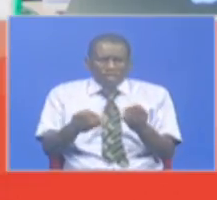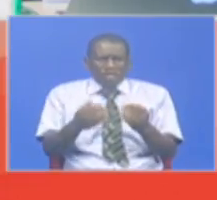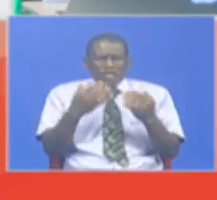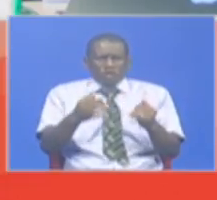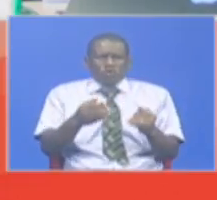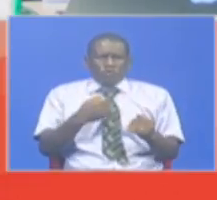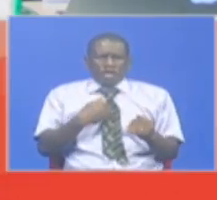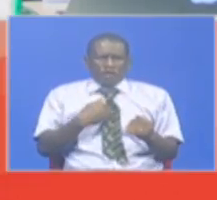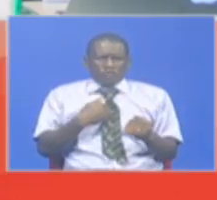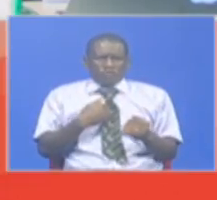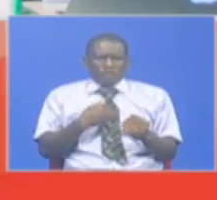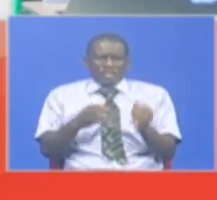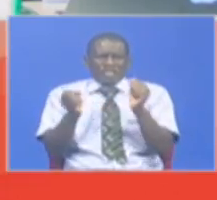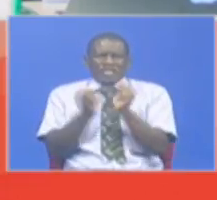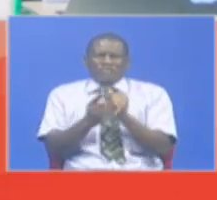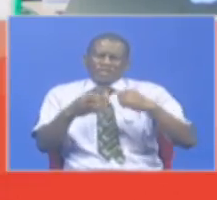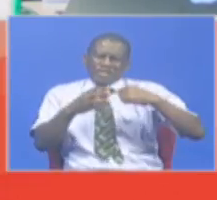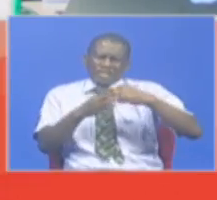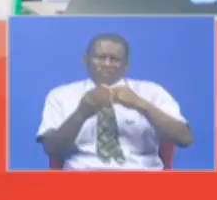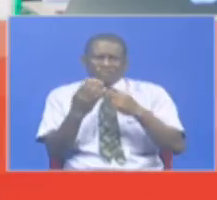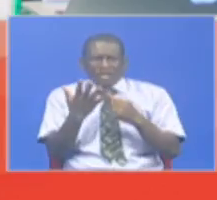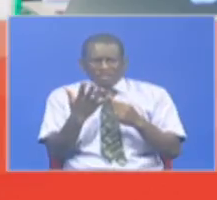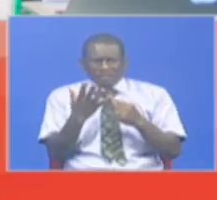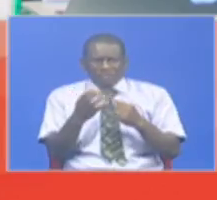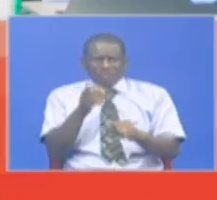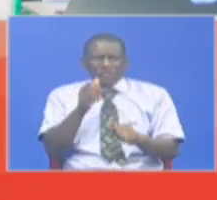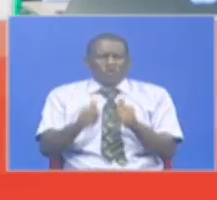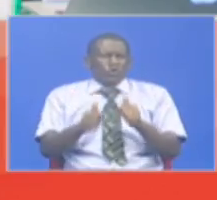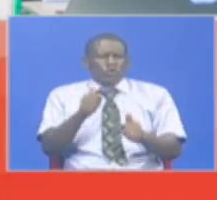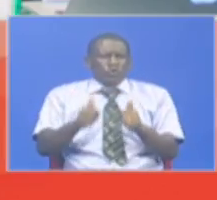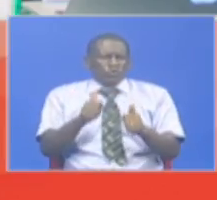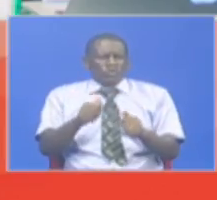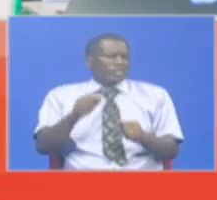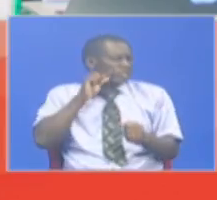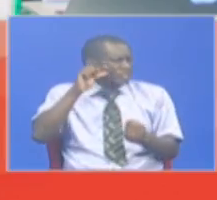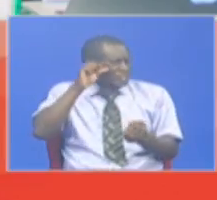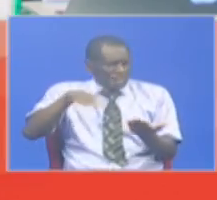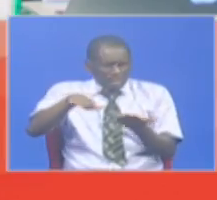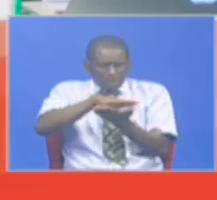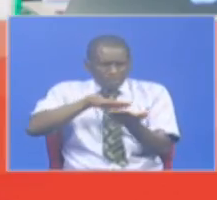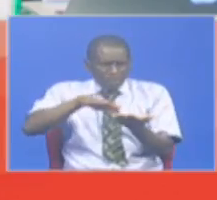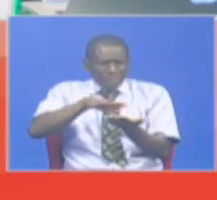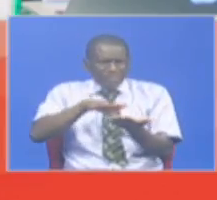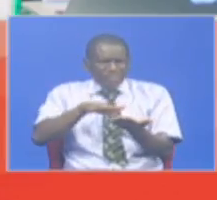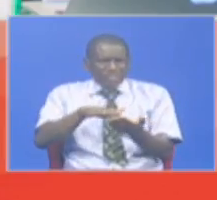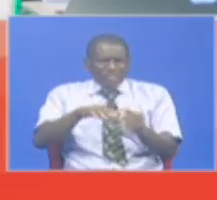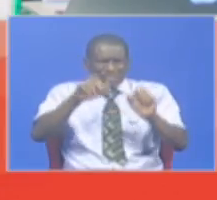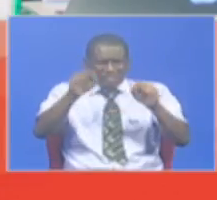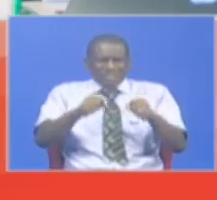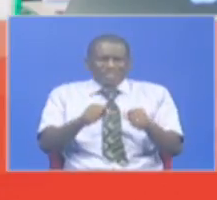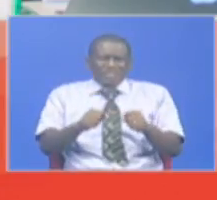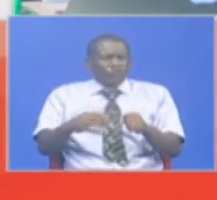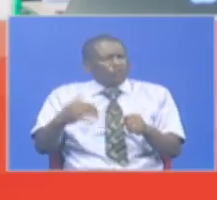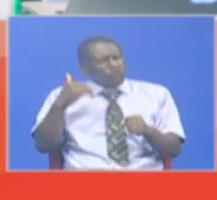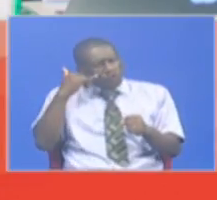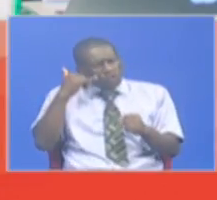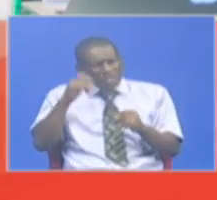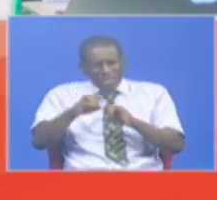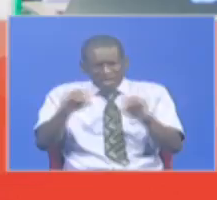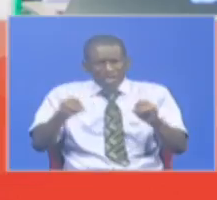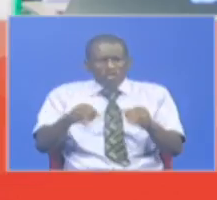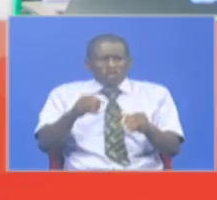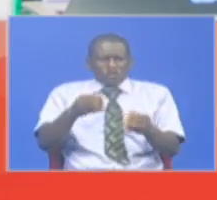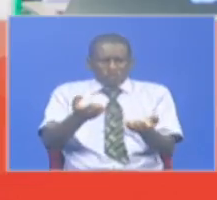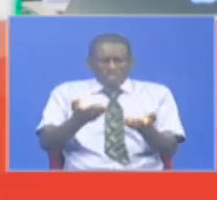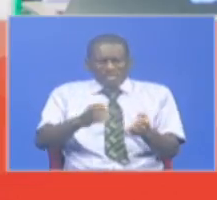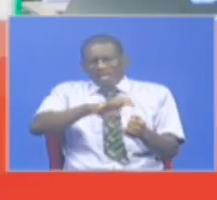have 1195, which is gender-based of course hotline? Do we need other